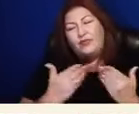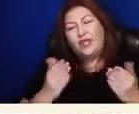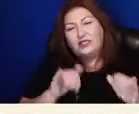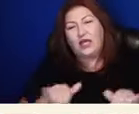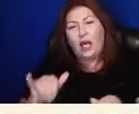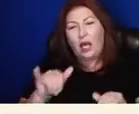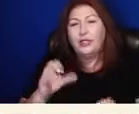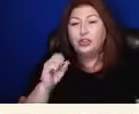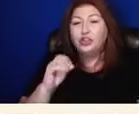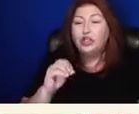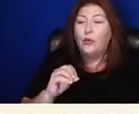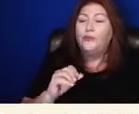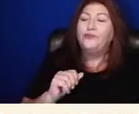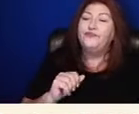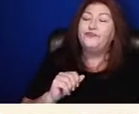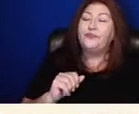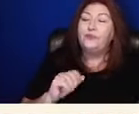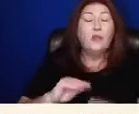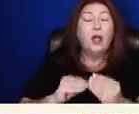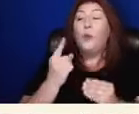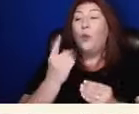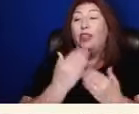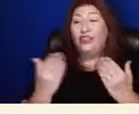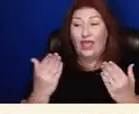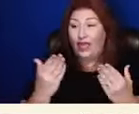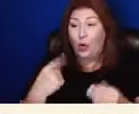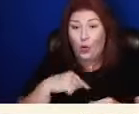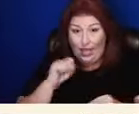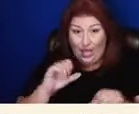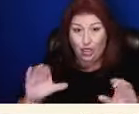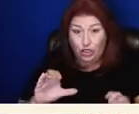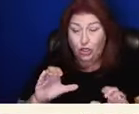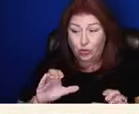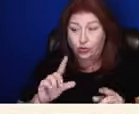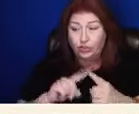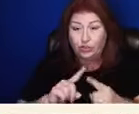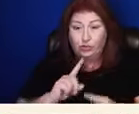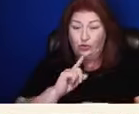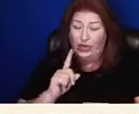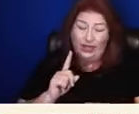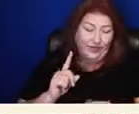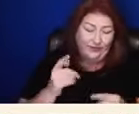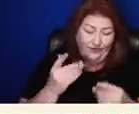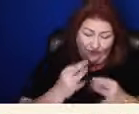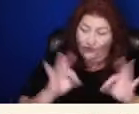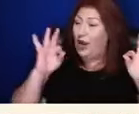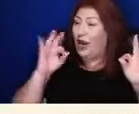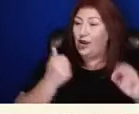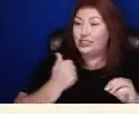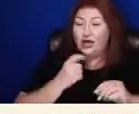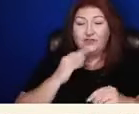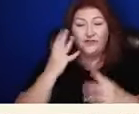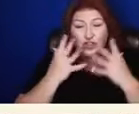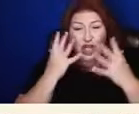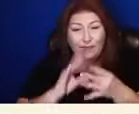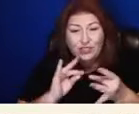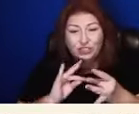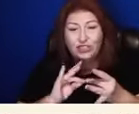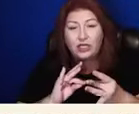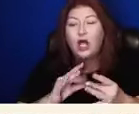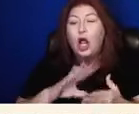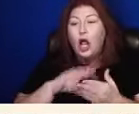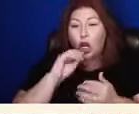And so the number one thing that we can do to rid ourselves and free ourselves of those shame messages is to learn